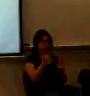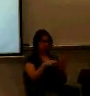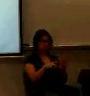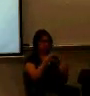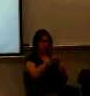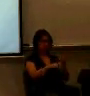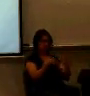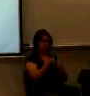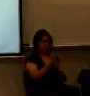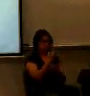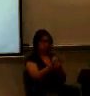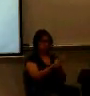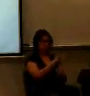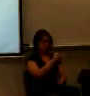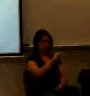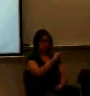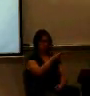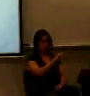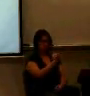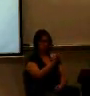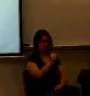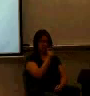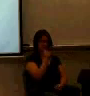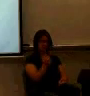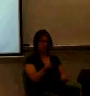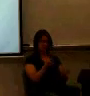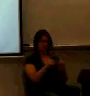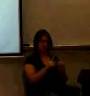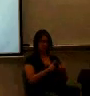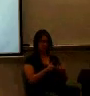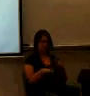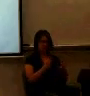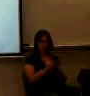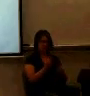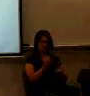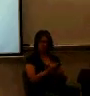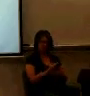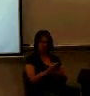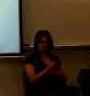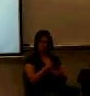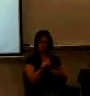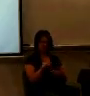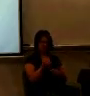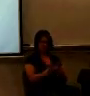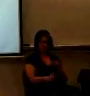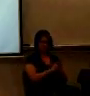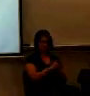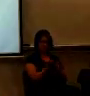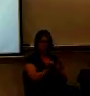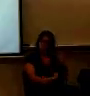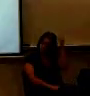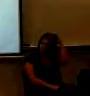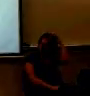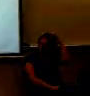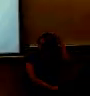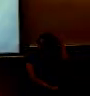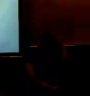compounds, because there's that whole diversity of cyanobacteria out there, right? And then there's been other ones that have come up